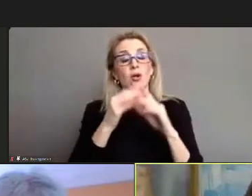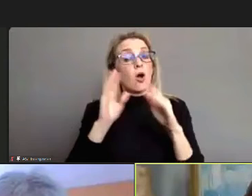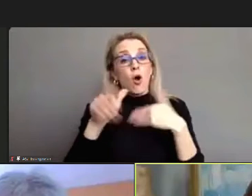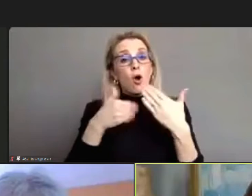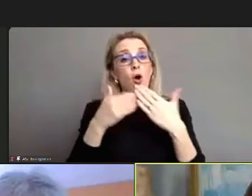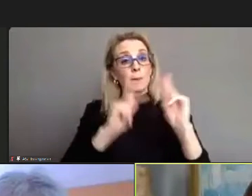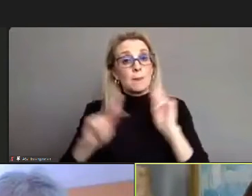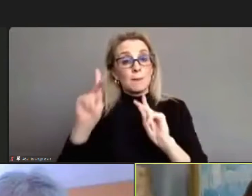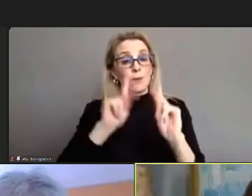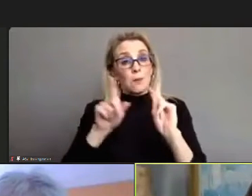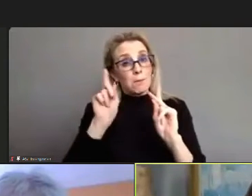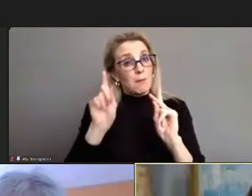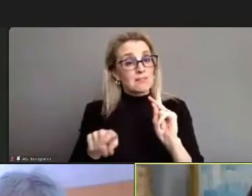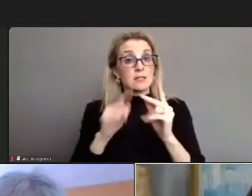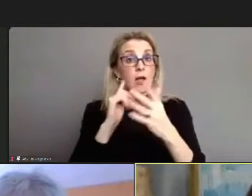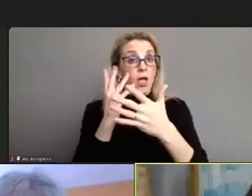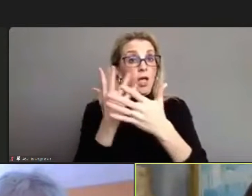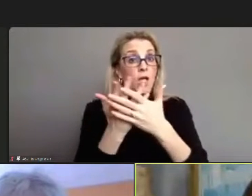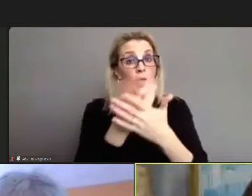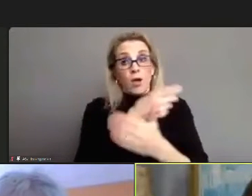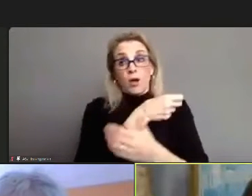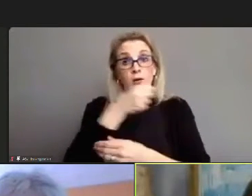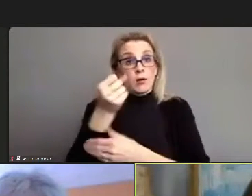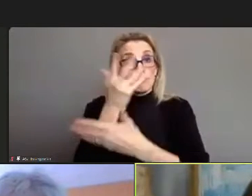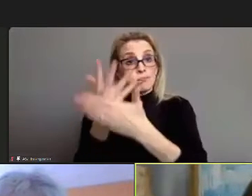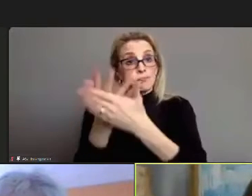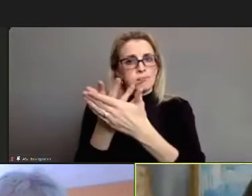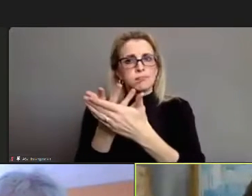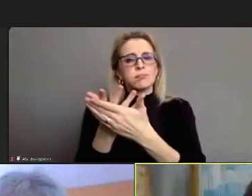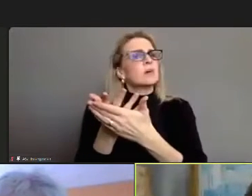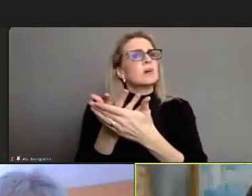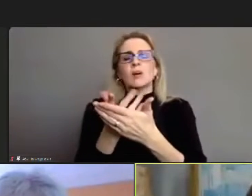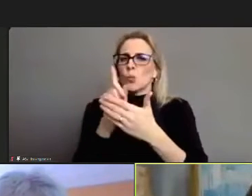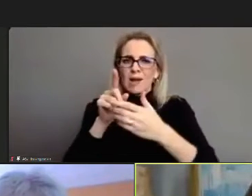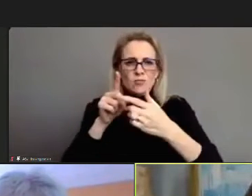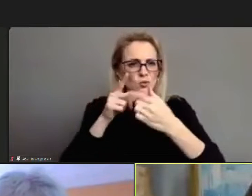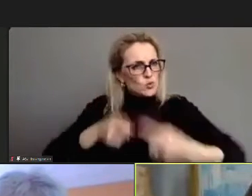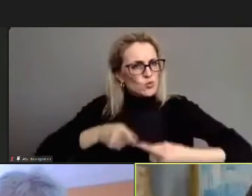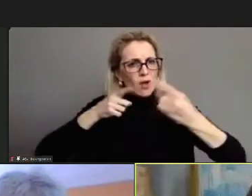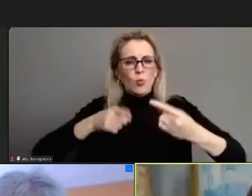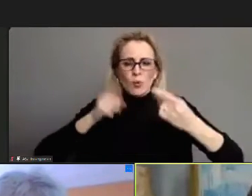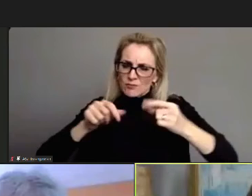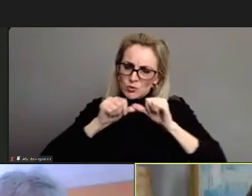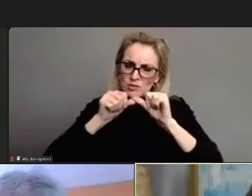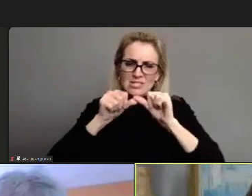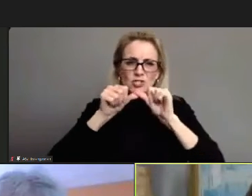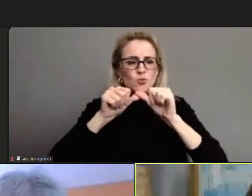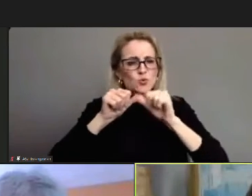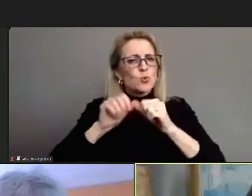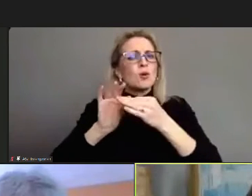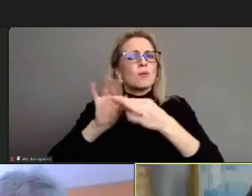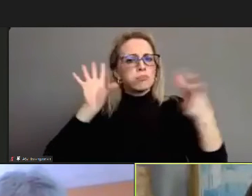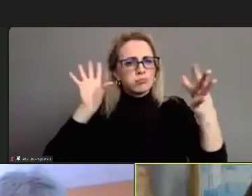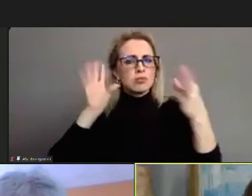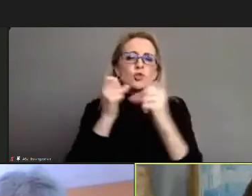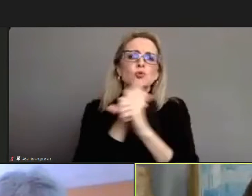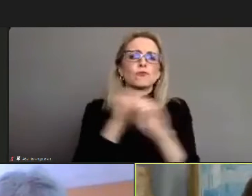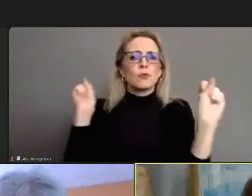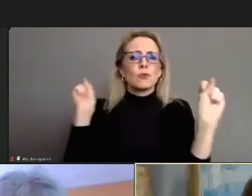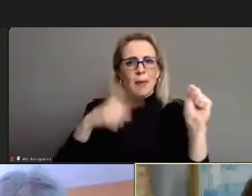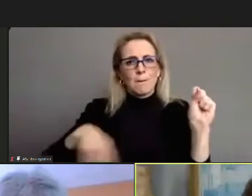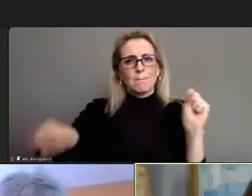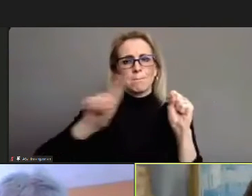a moment struggling to free all of them and fighting against the barbaric Islamic regime, capitalist